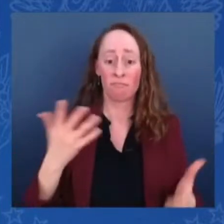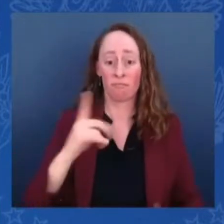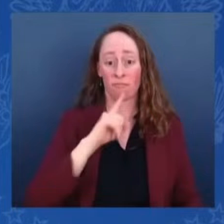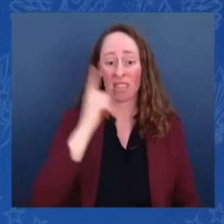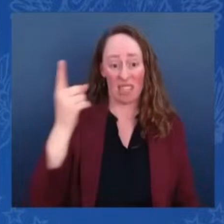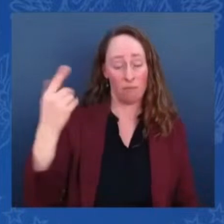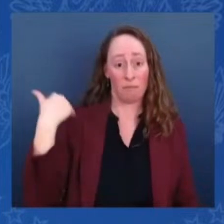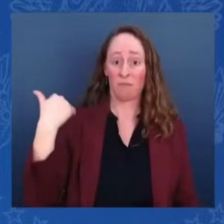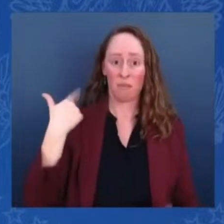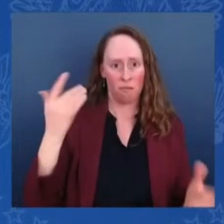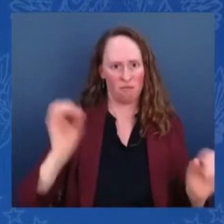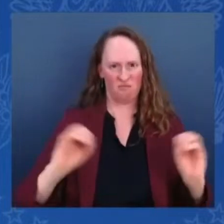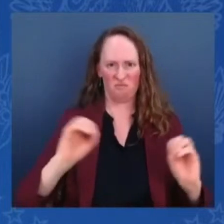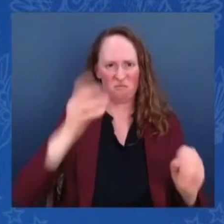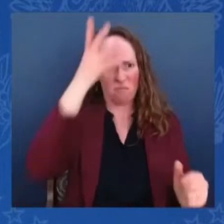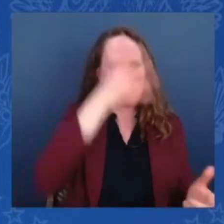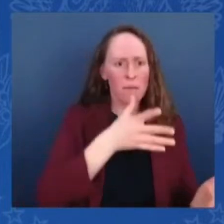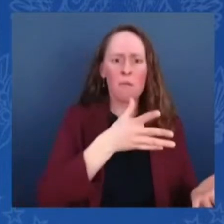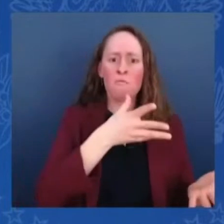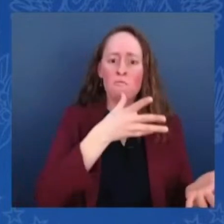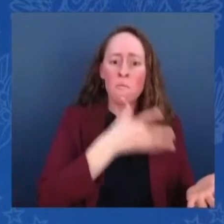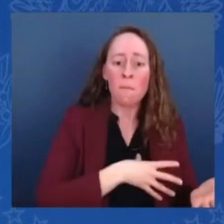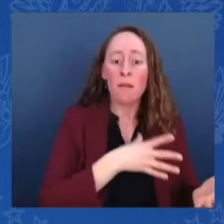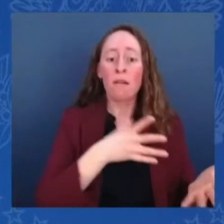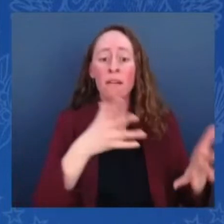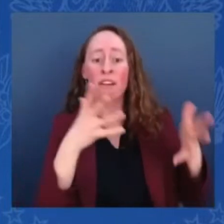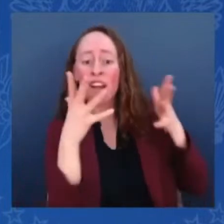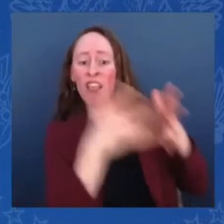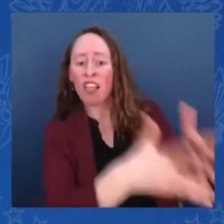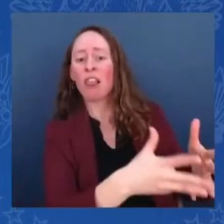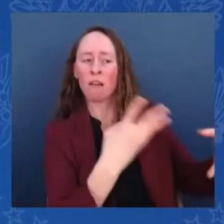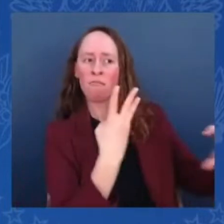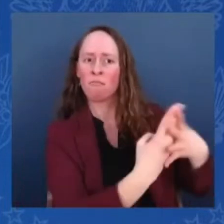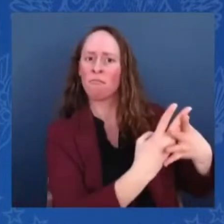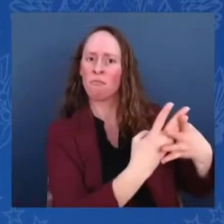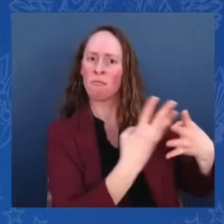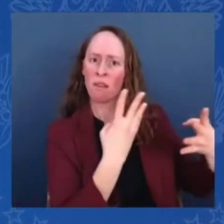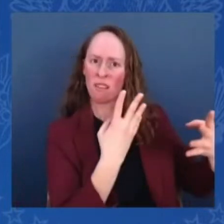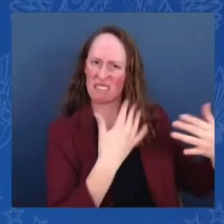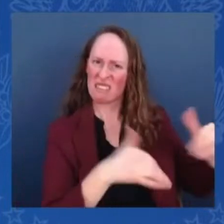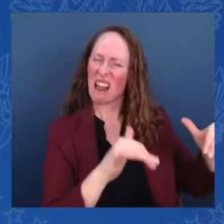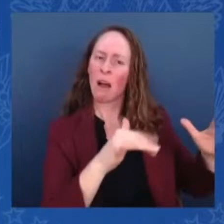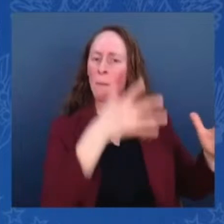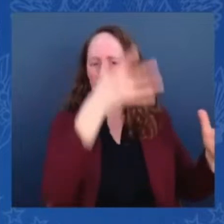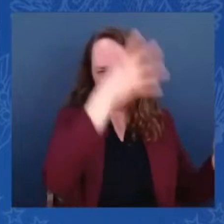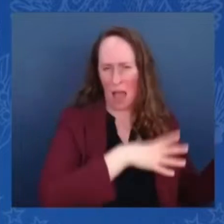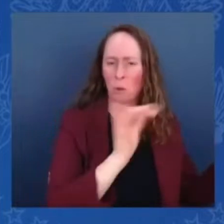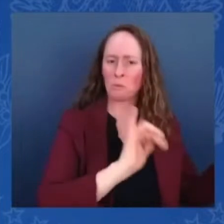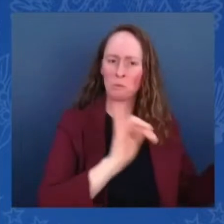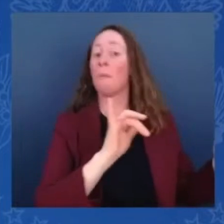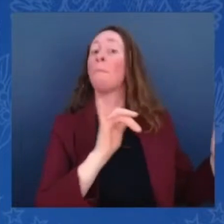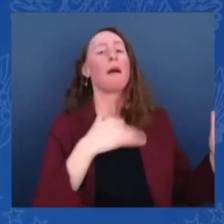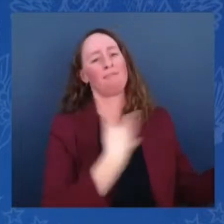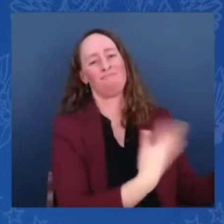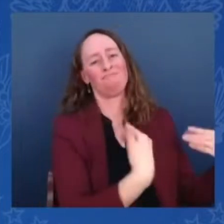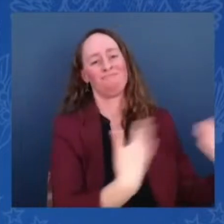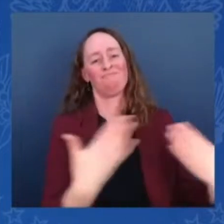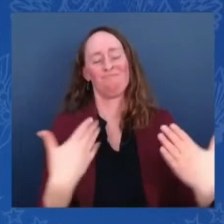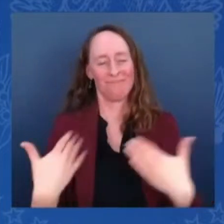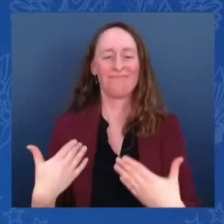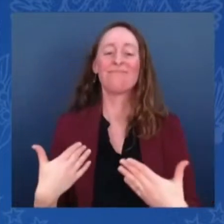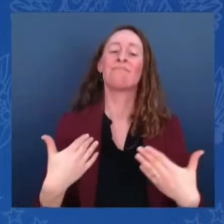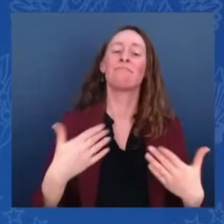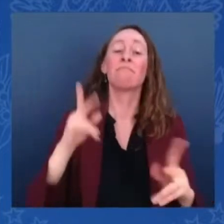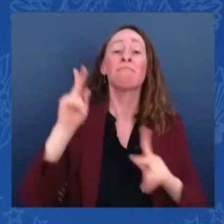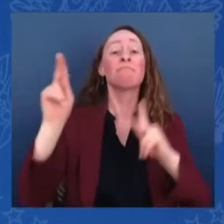be in prison. And finally, I can report to the American people that we restored our leadership in a range of